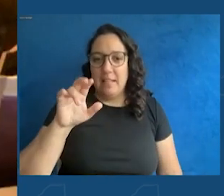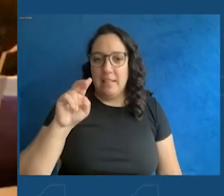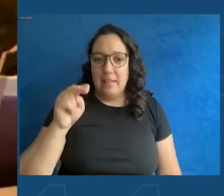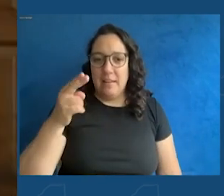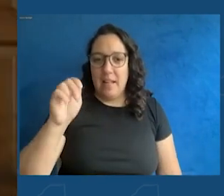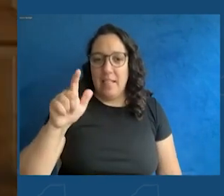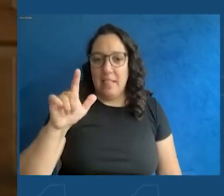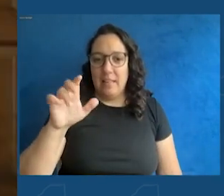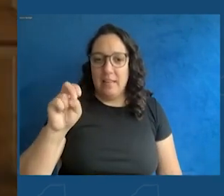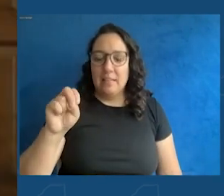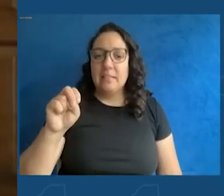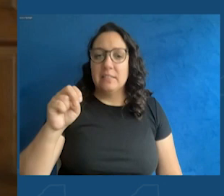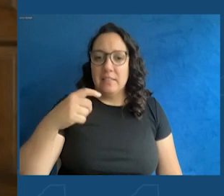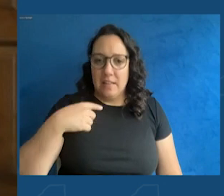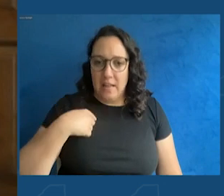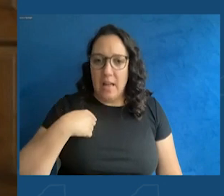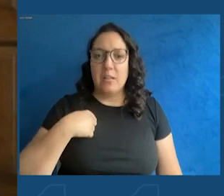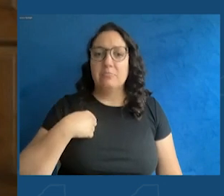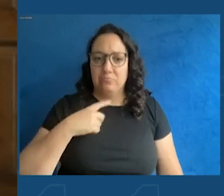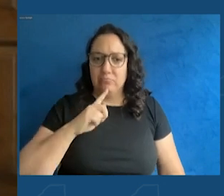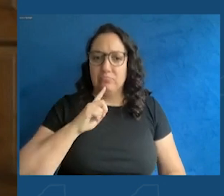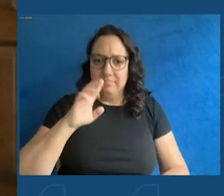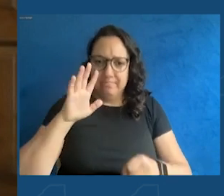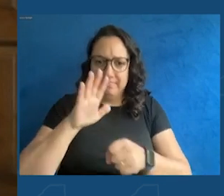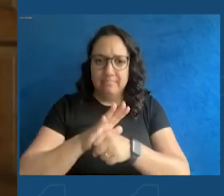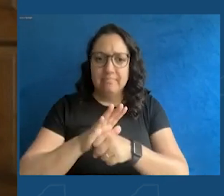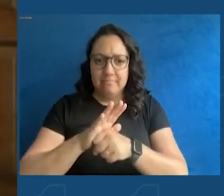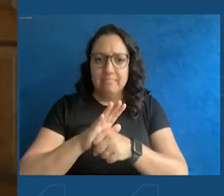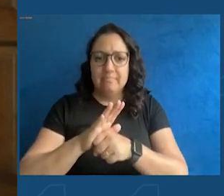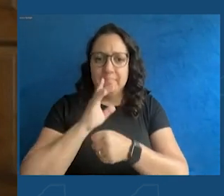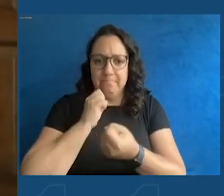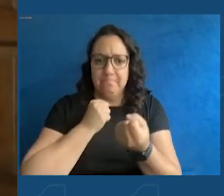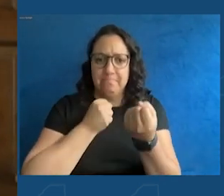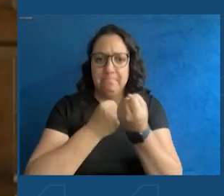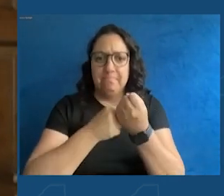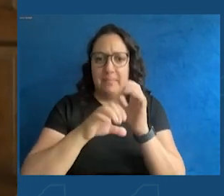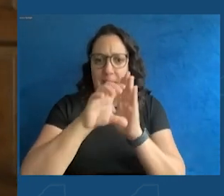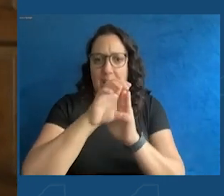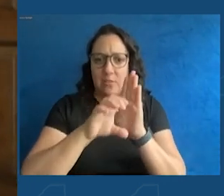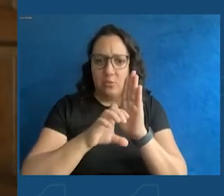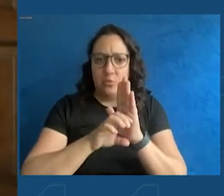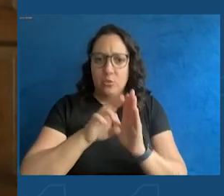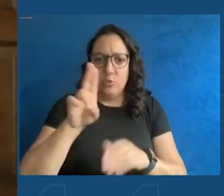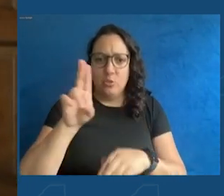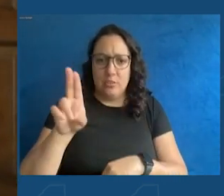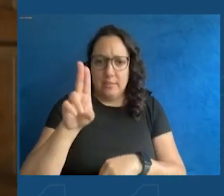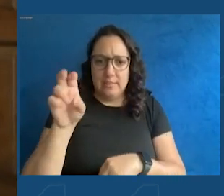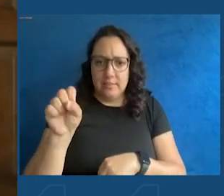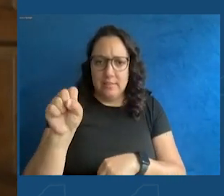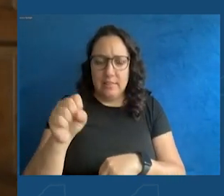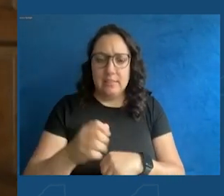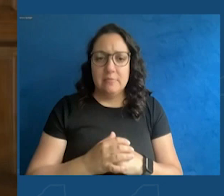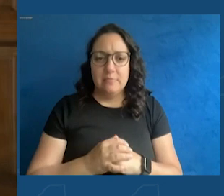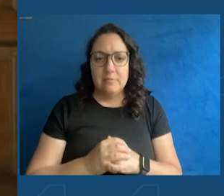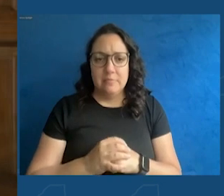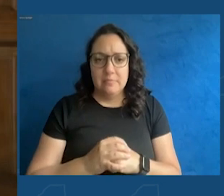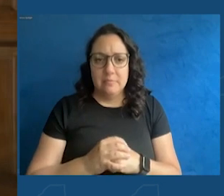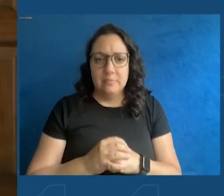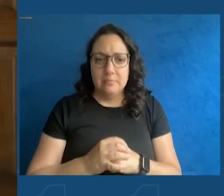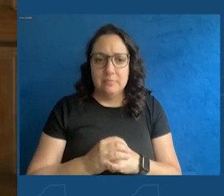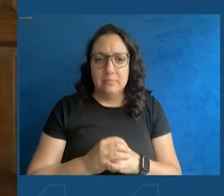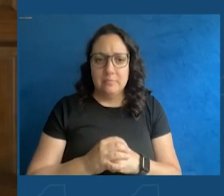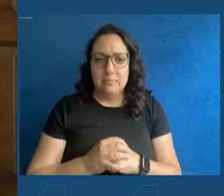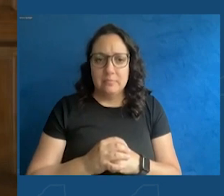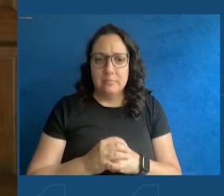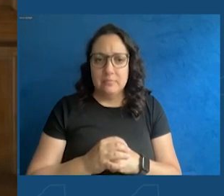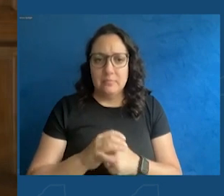swear to uphold the Constitution of the United States to uphold the Constitution of the United States and to uphold the Constitution of